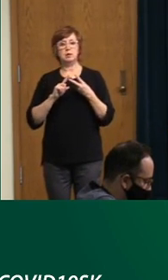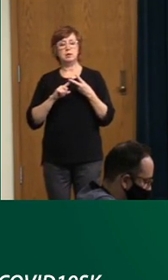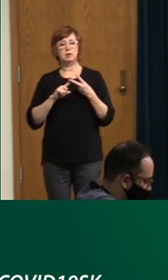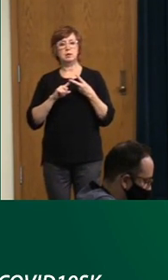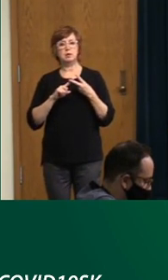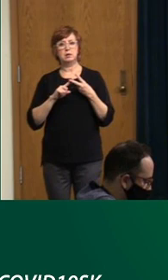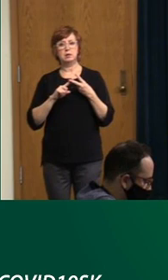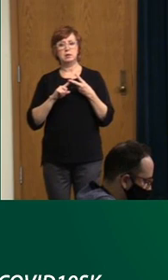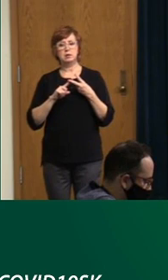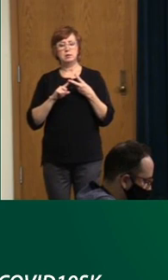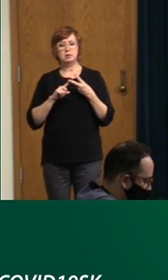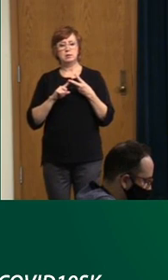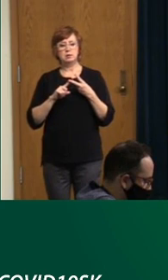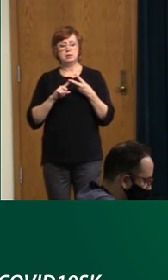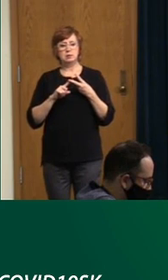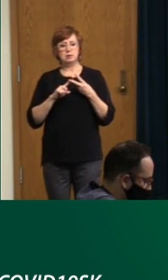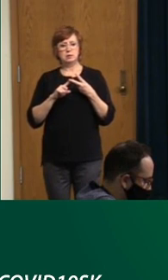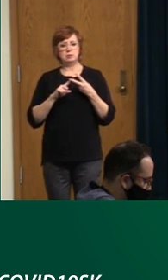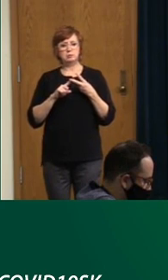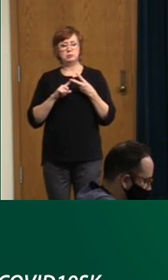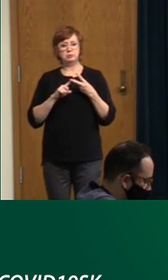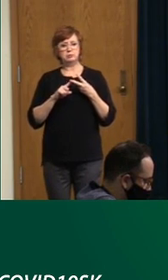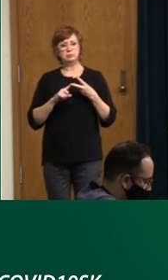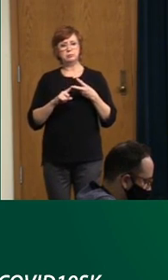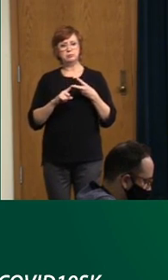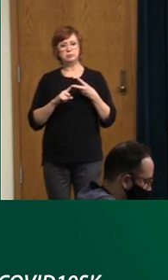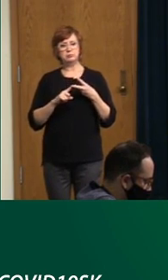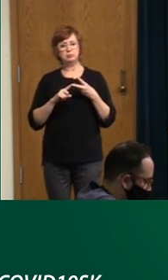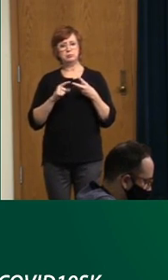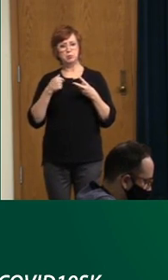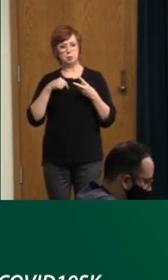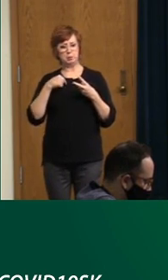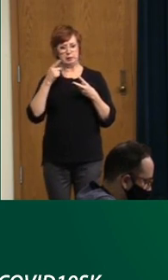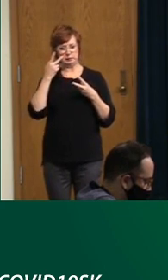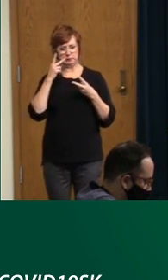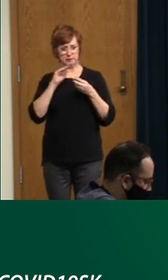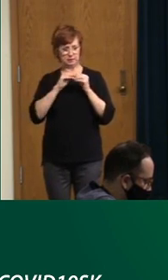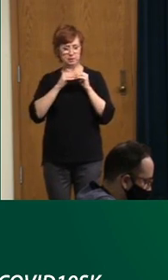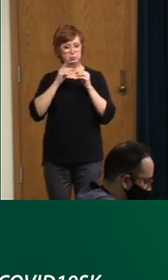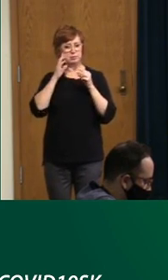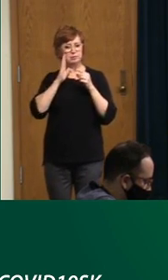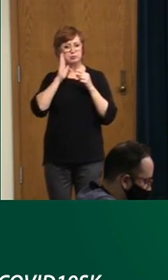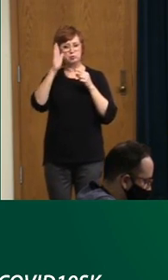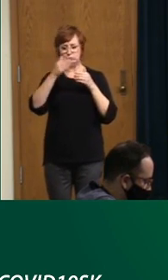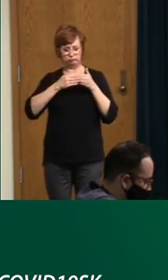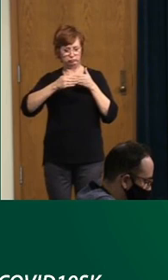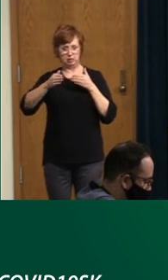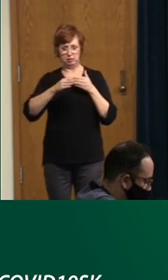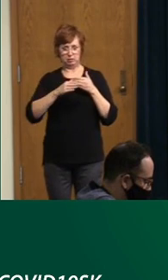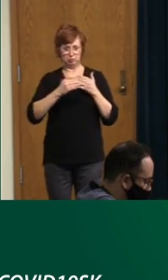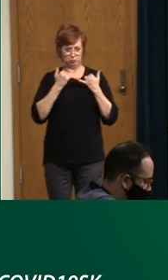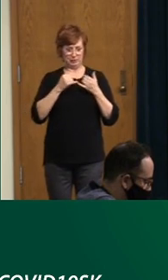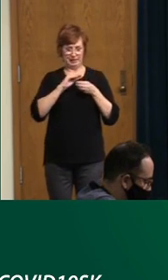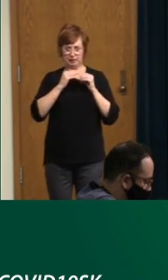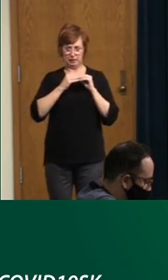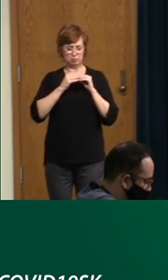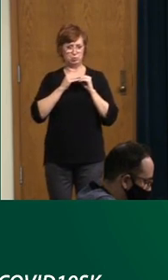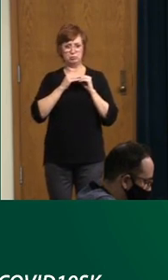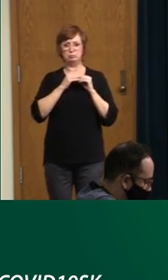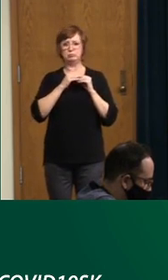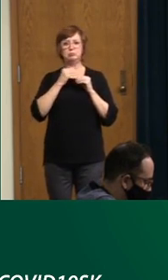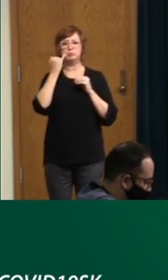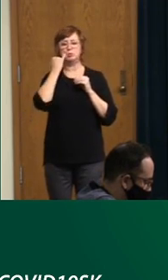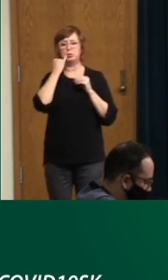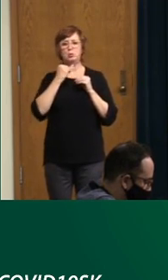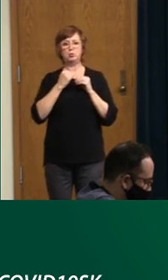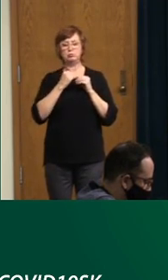on an outward basis reflect what we are doing. We have the potential to change this and avoid the worst case scenario. And I think that